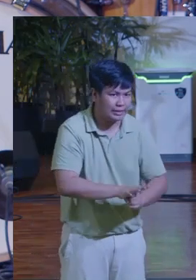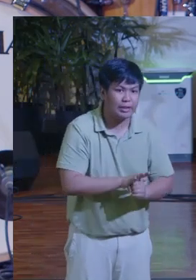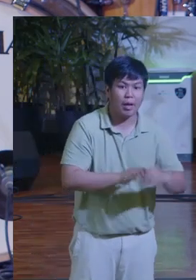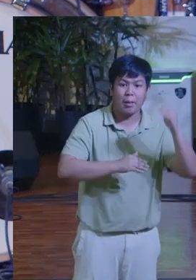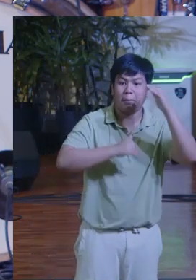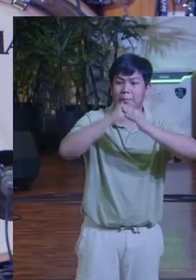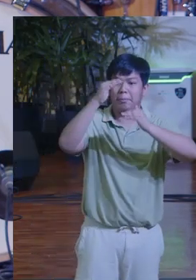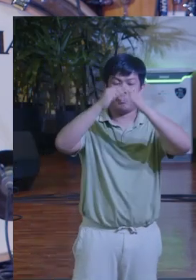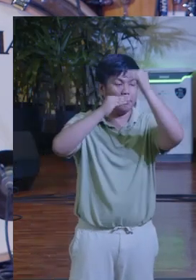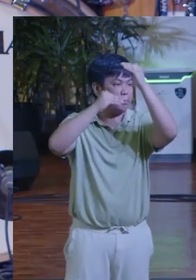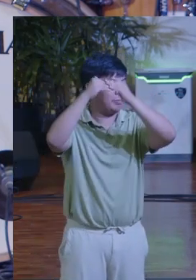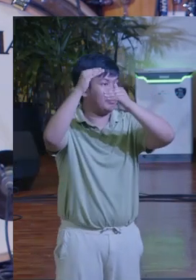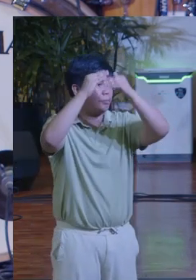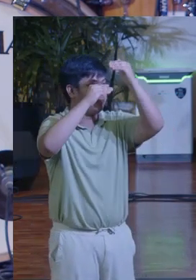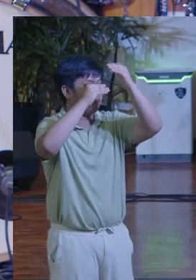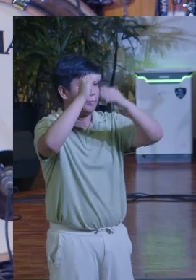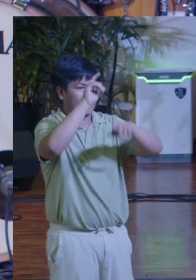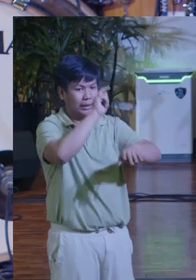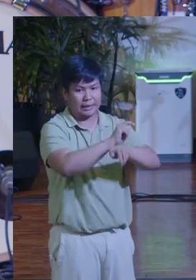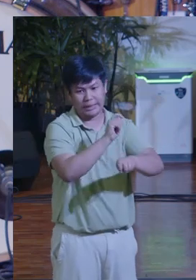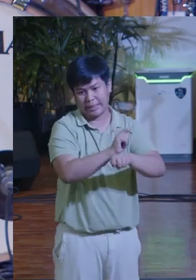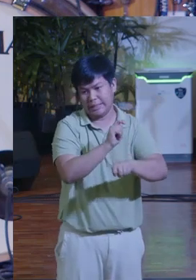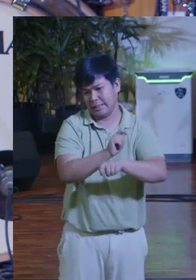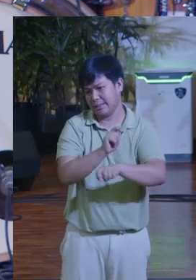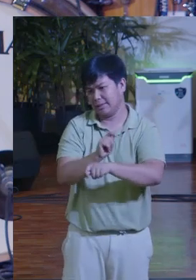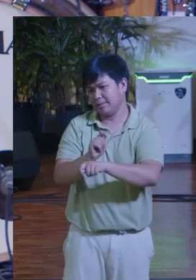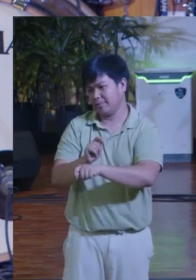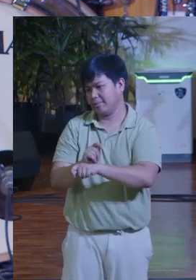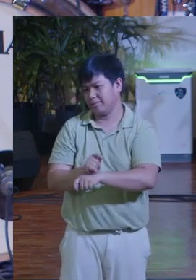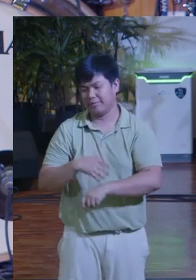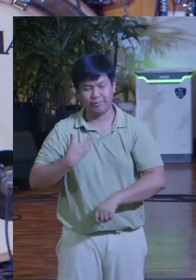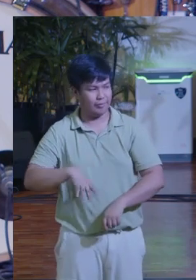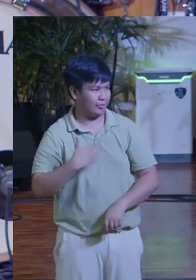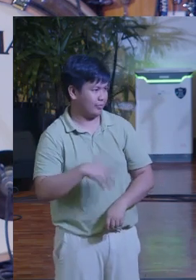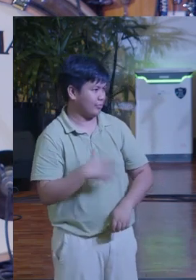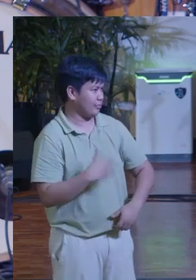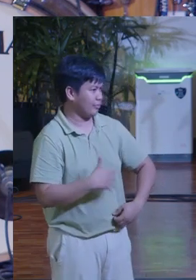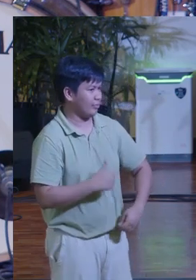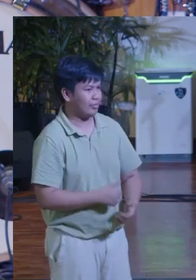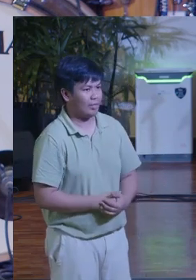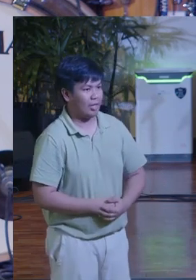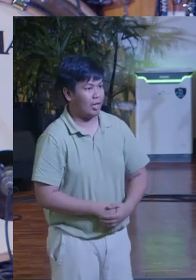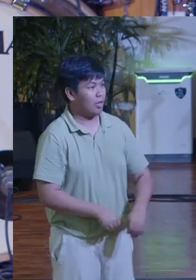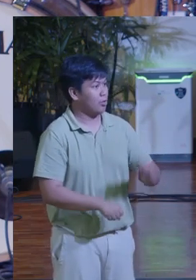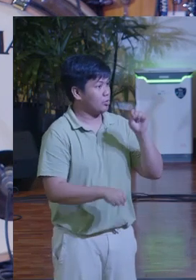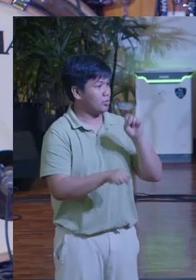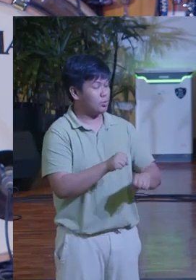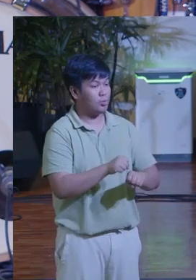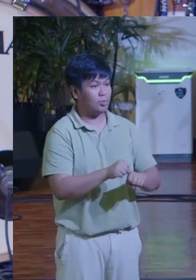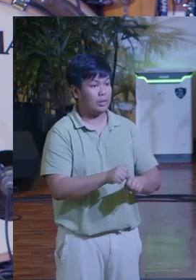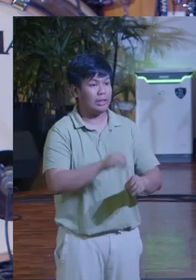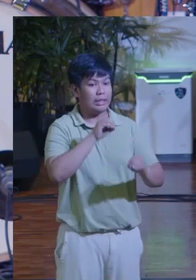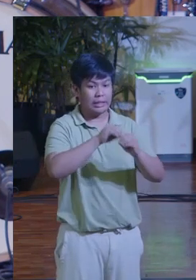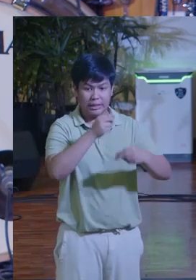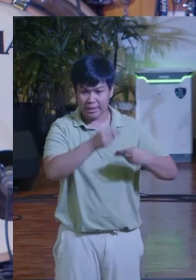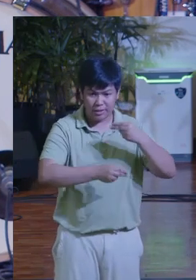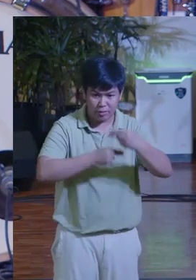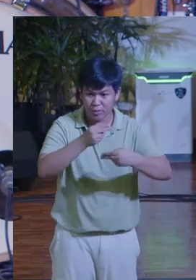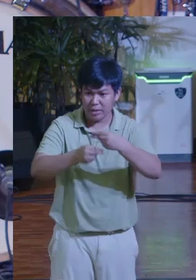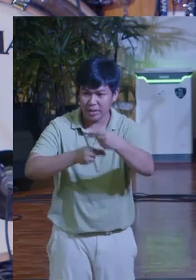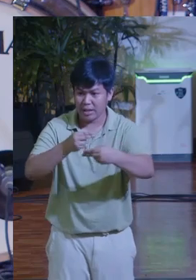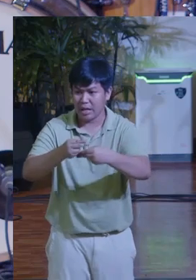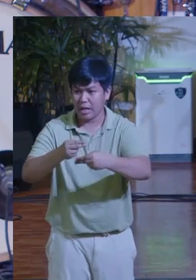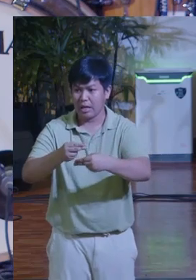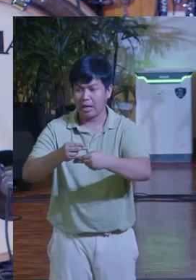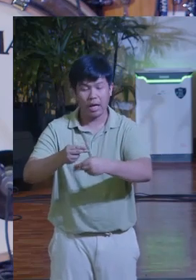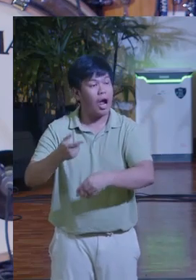Pharaoh store cities, Pithom and Ramses. So itong mga pangalang ito ay na-verify in historical accounts. So ito